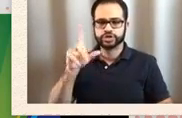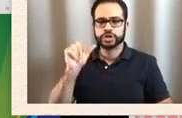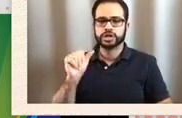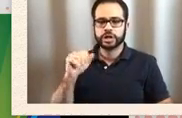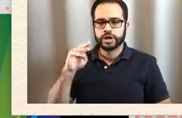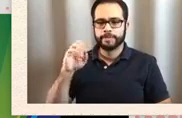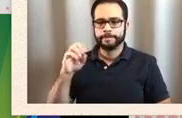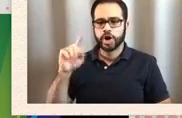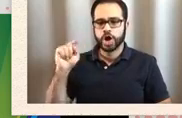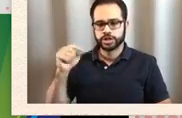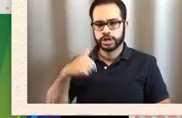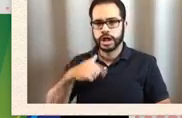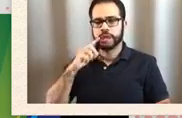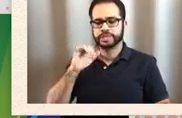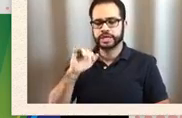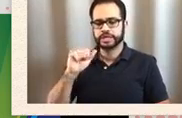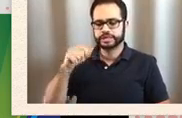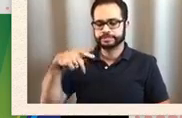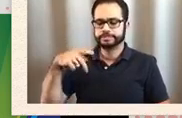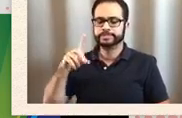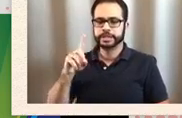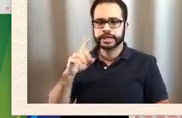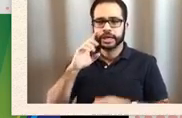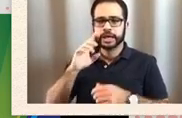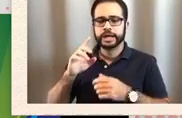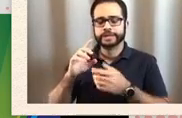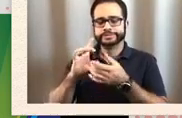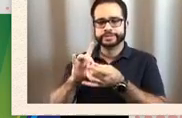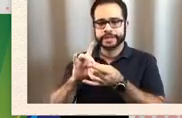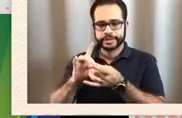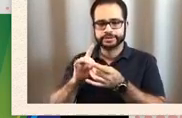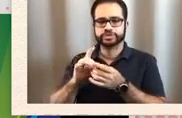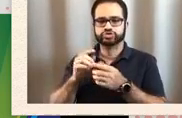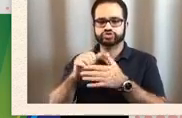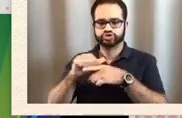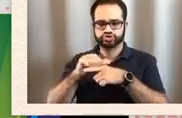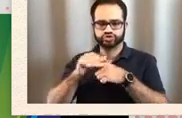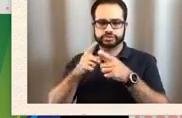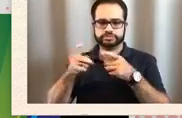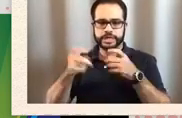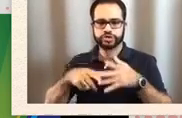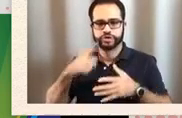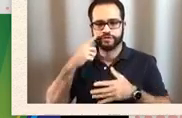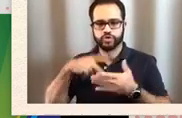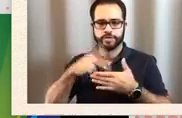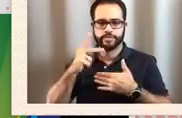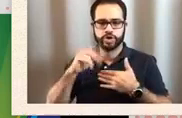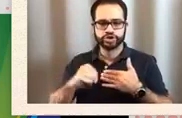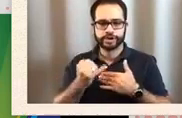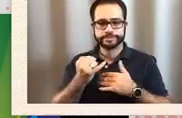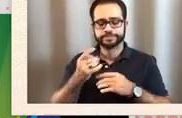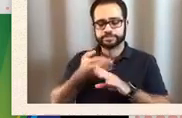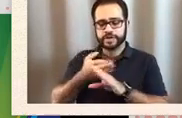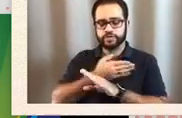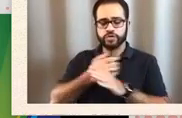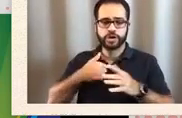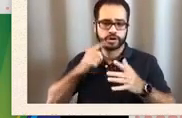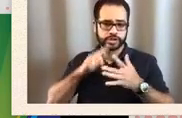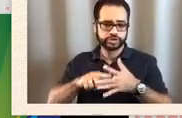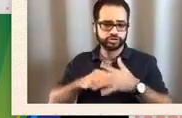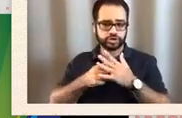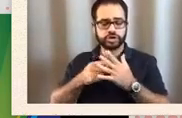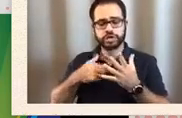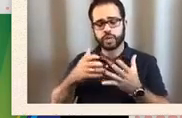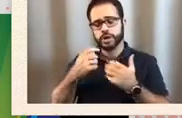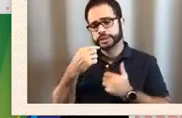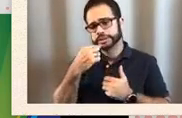iConnect Organizational Change Management and Training Manager for the project. And before I get started, I just wanted to say that I hope